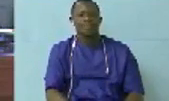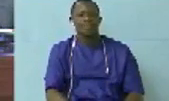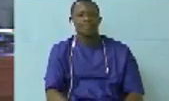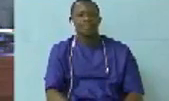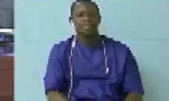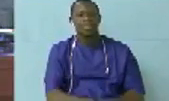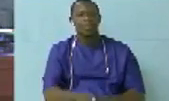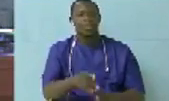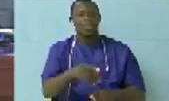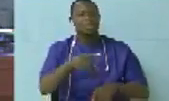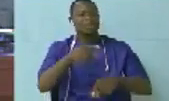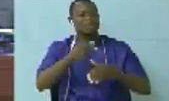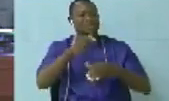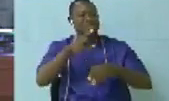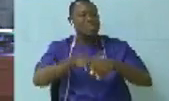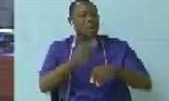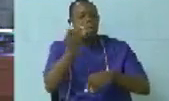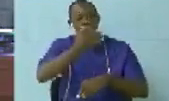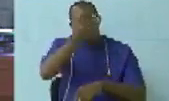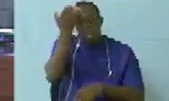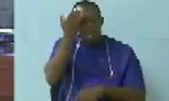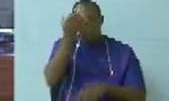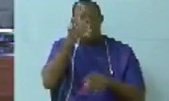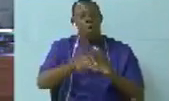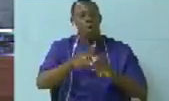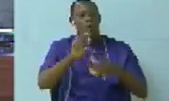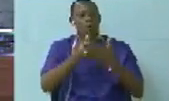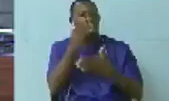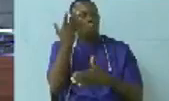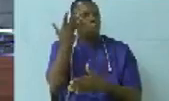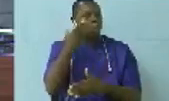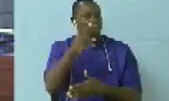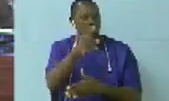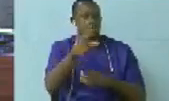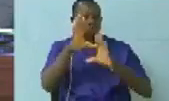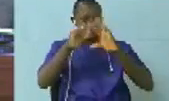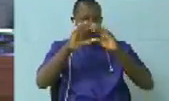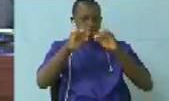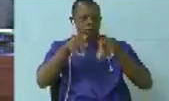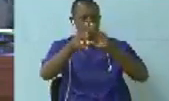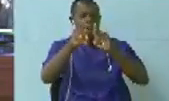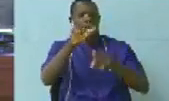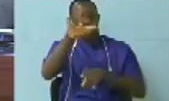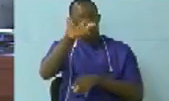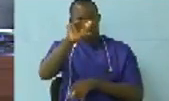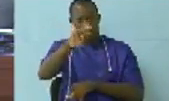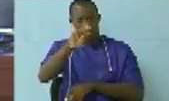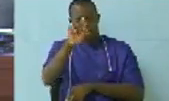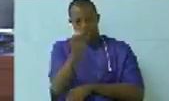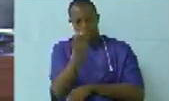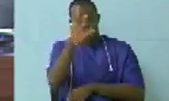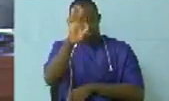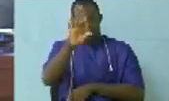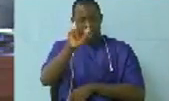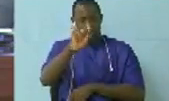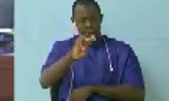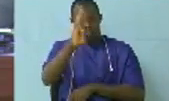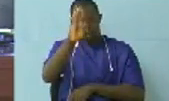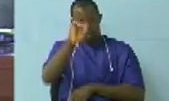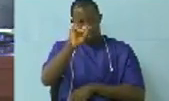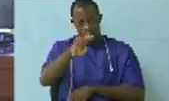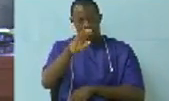In the morning, or when you spoke to Langtombong, as you claim,